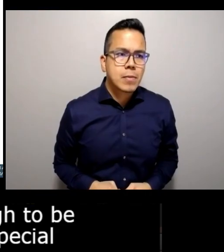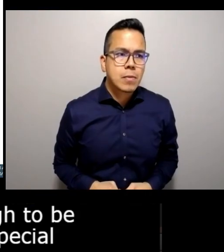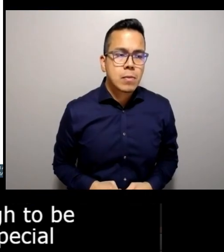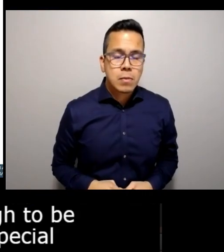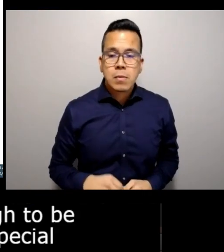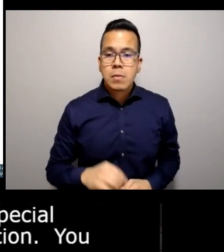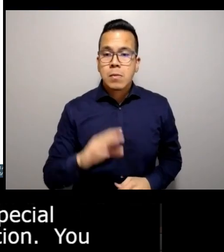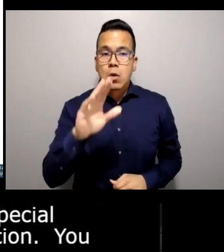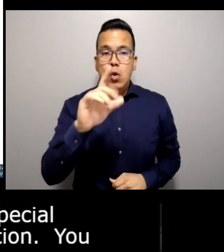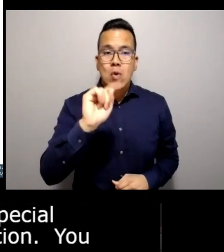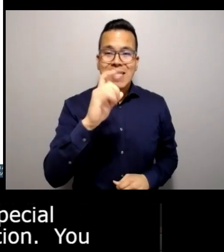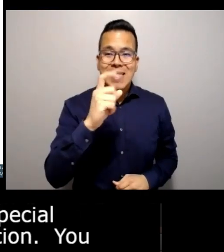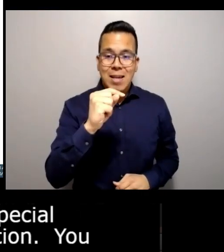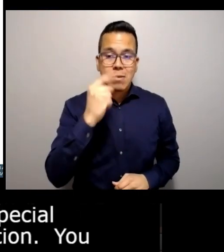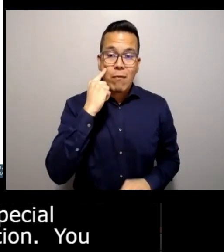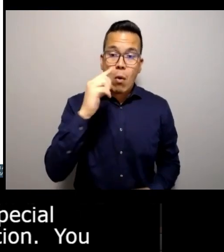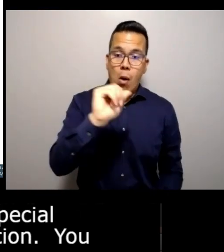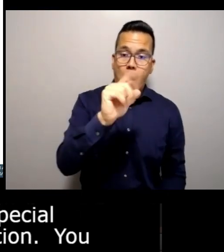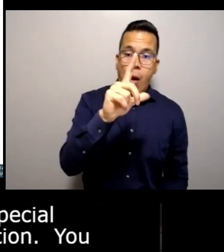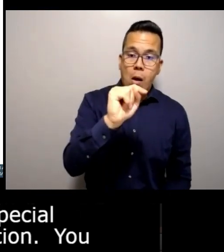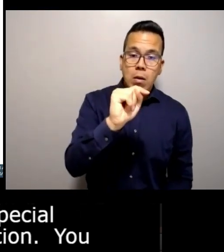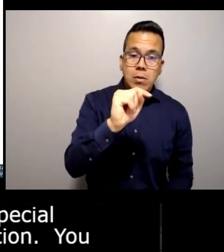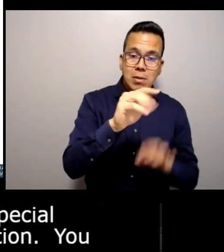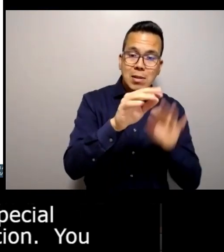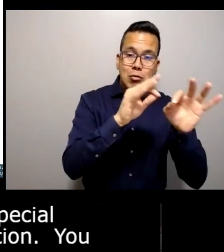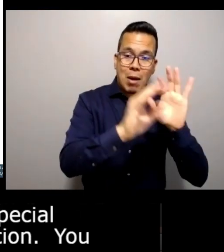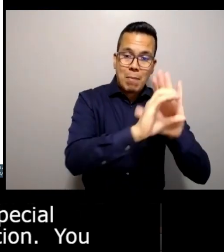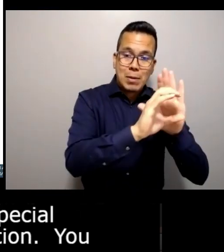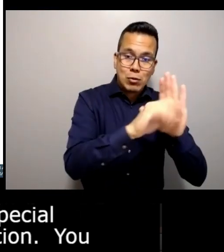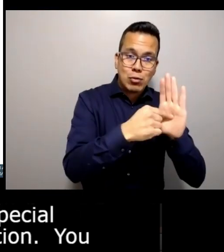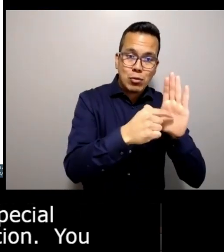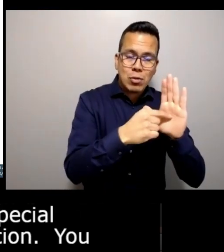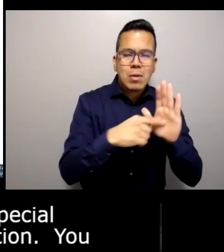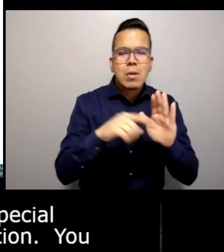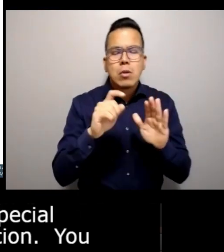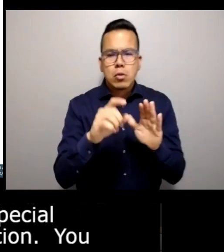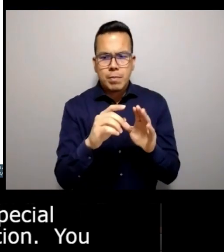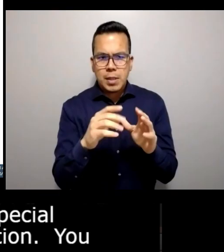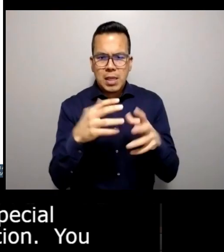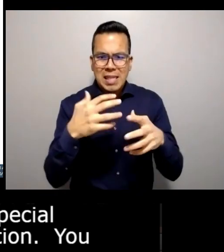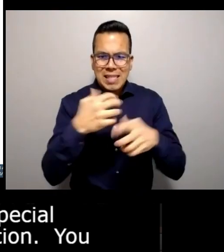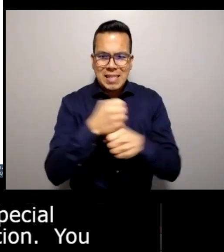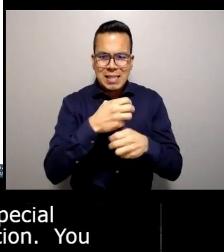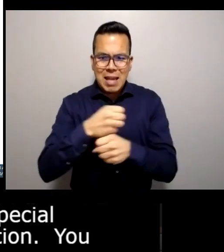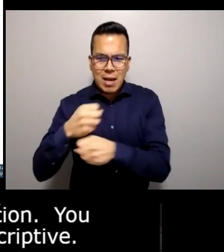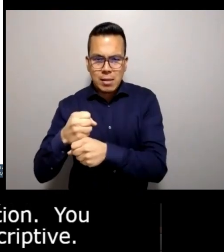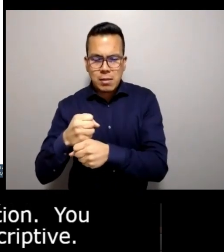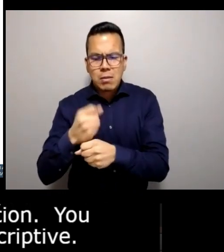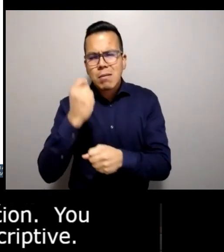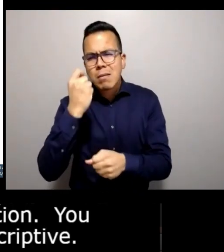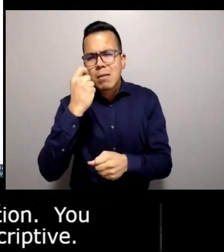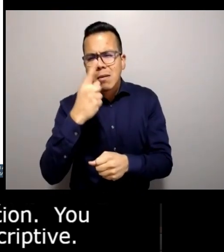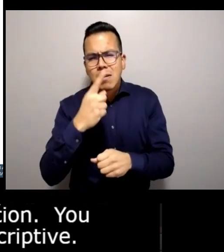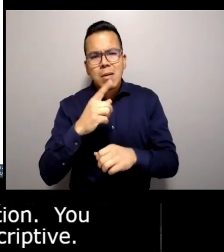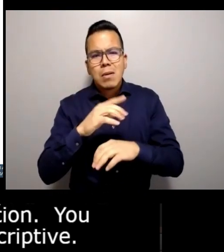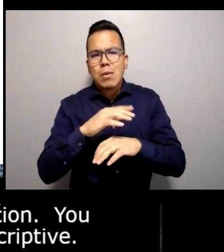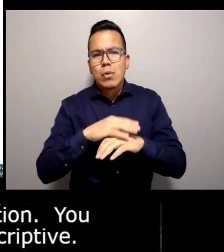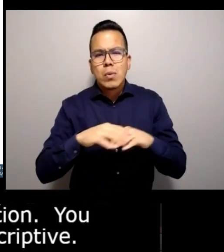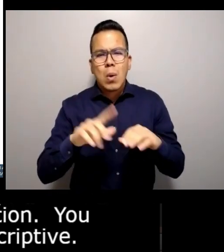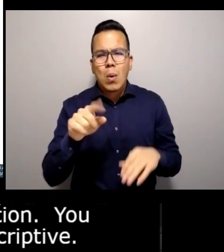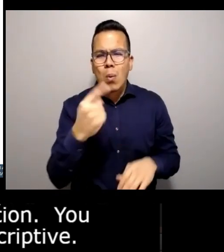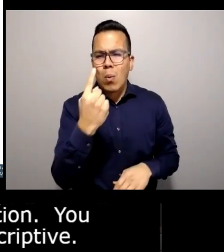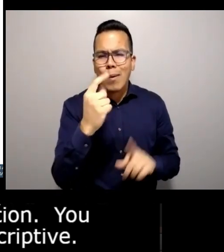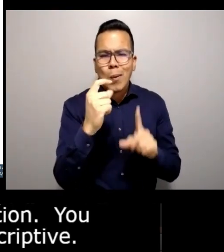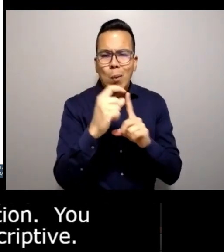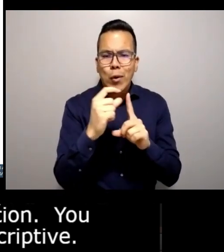concise, but at the same time being descriptive. Don't just say image or photo or picture